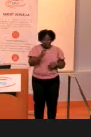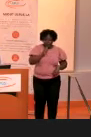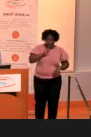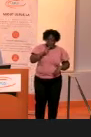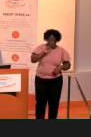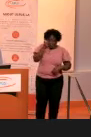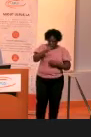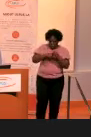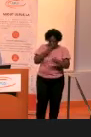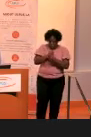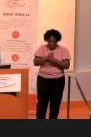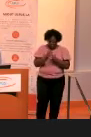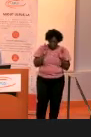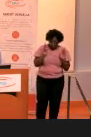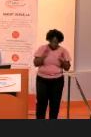10 years, I hope.